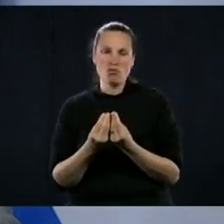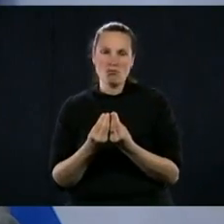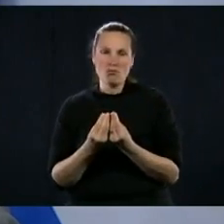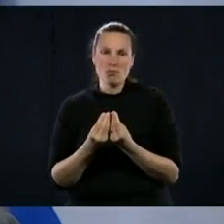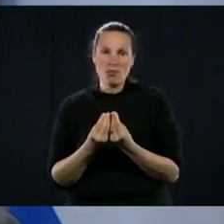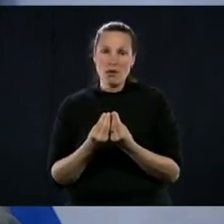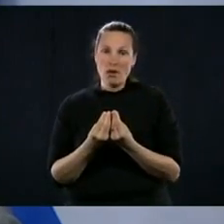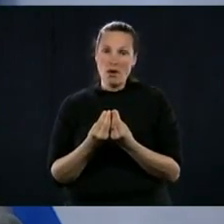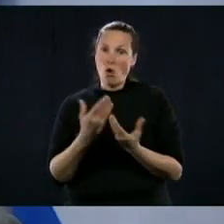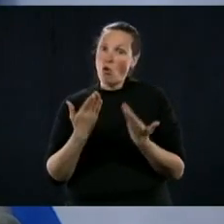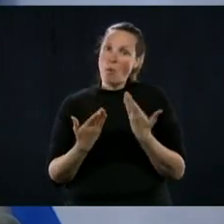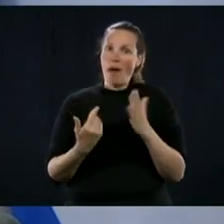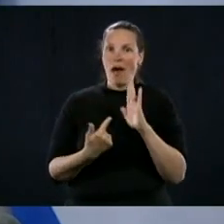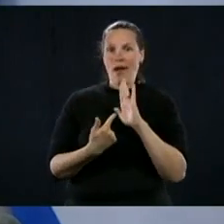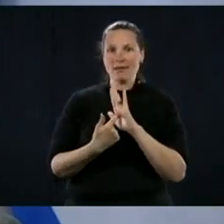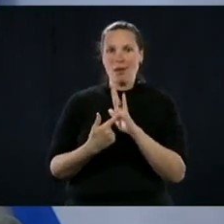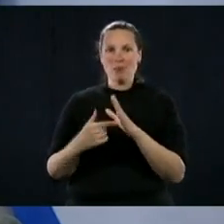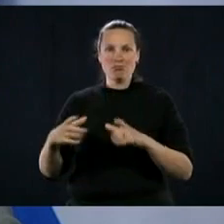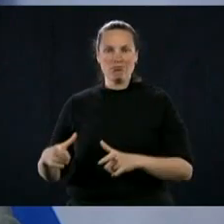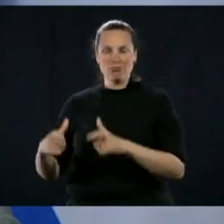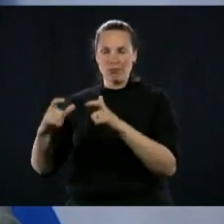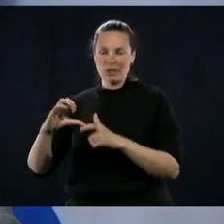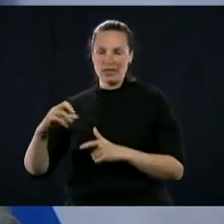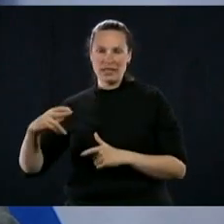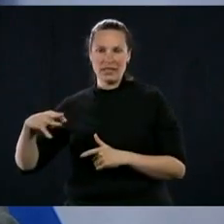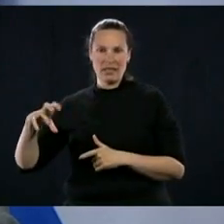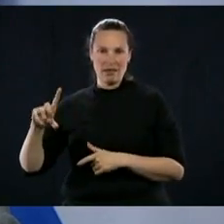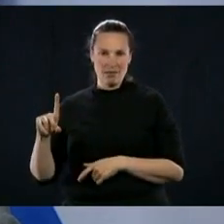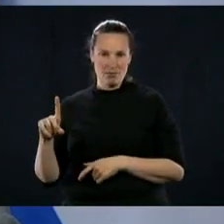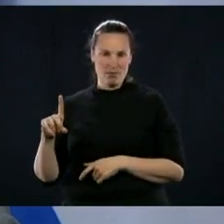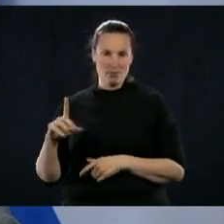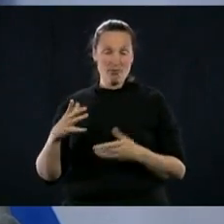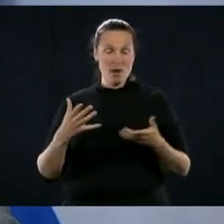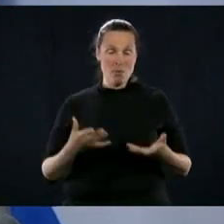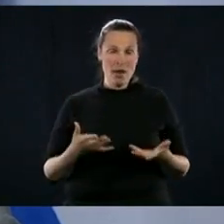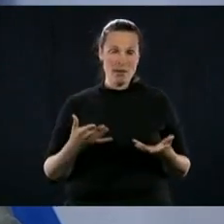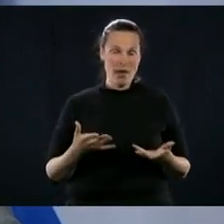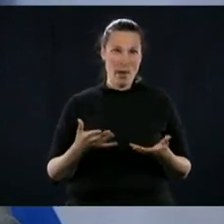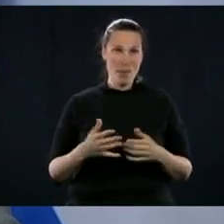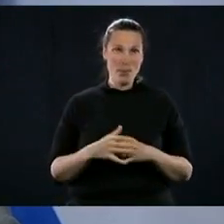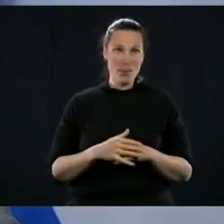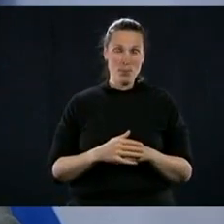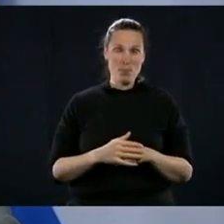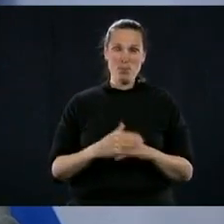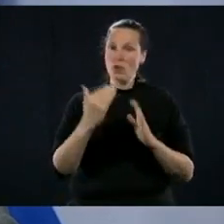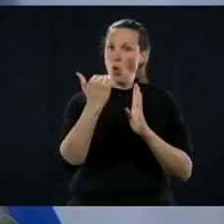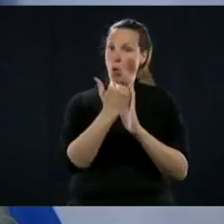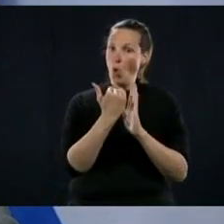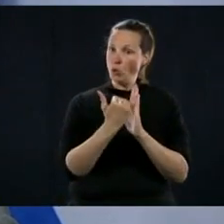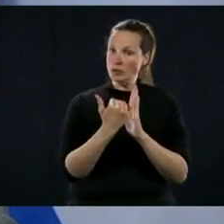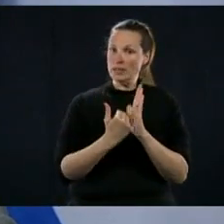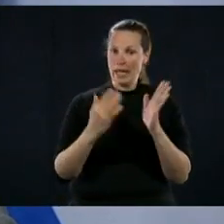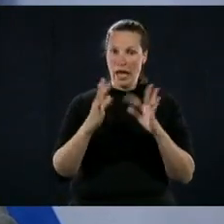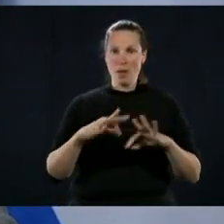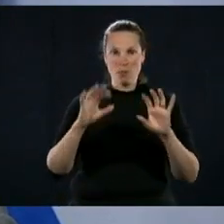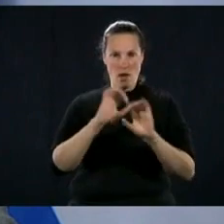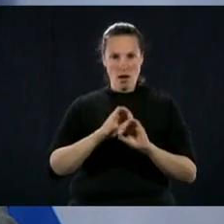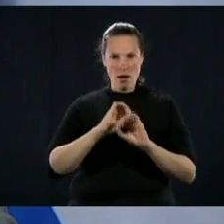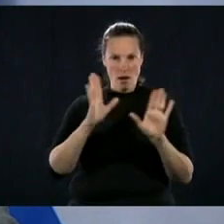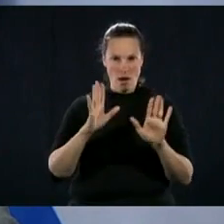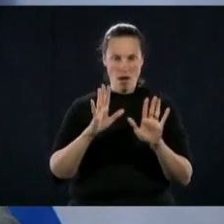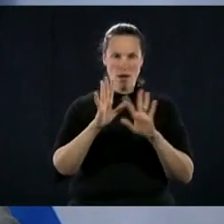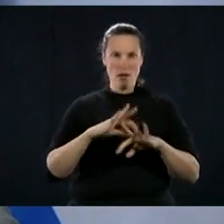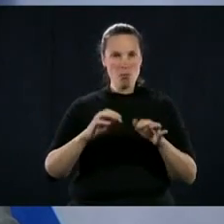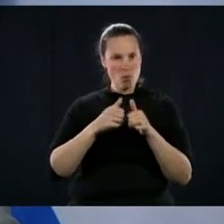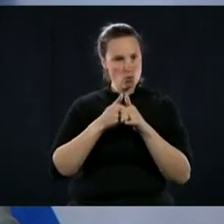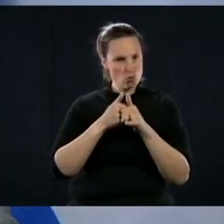have with the drama that we can see in CHSLDs, because these are people with very high risks. So in the facts right now, the guidelines are going to